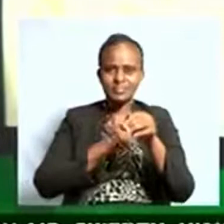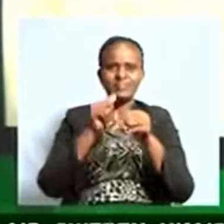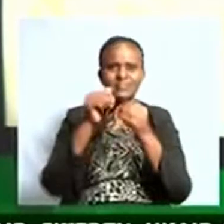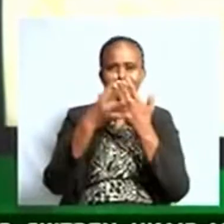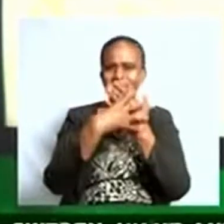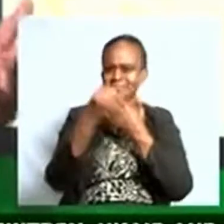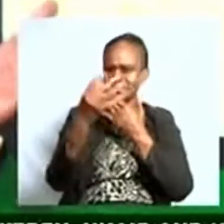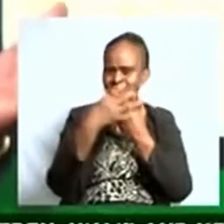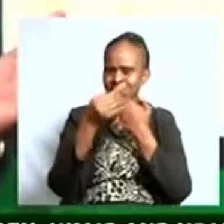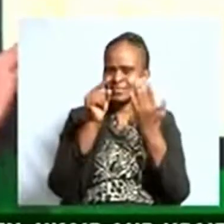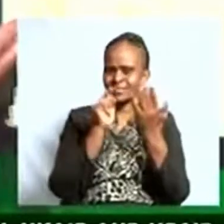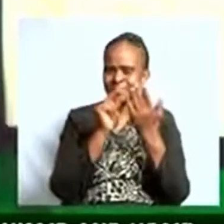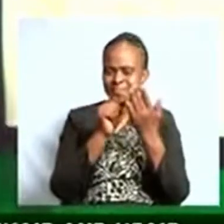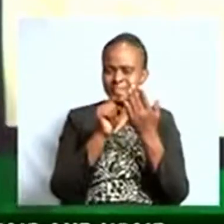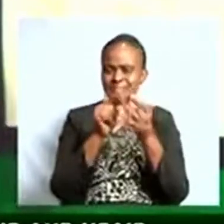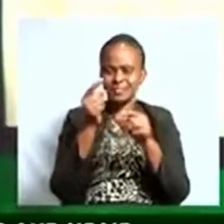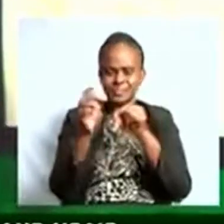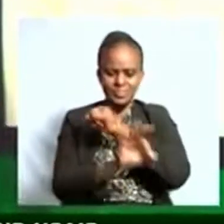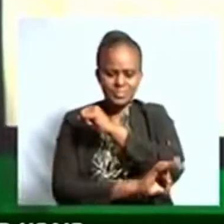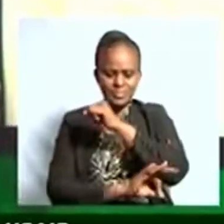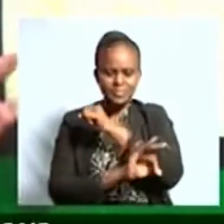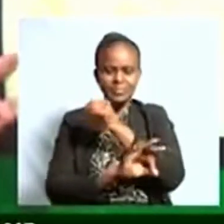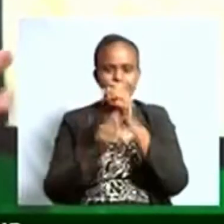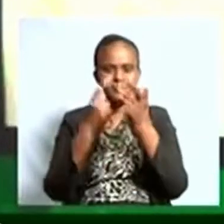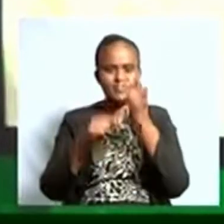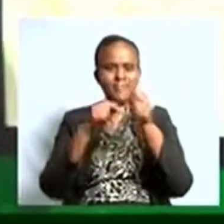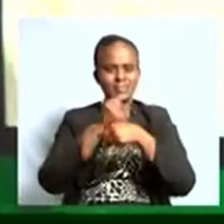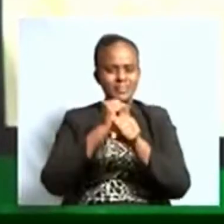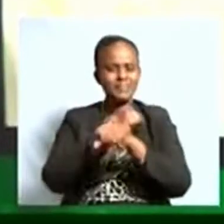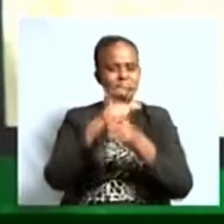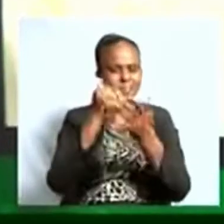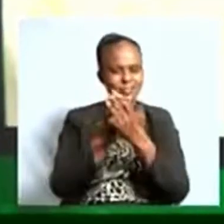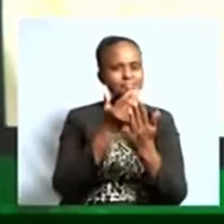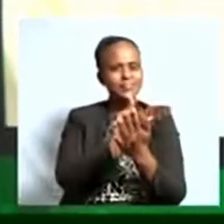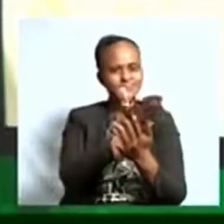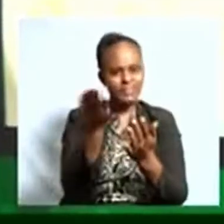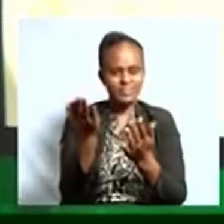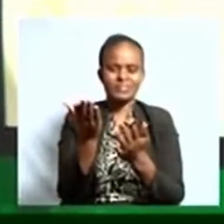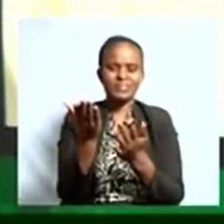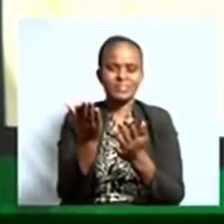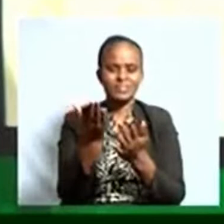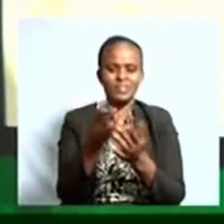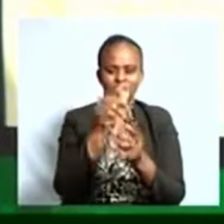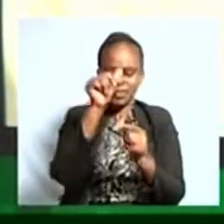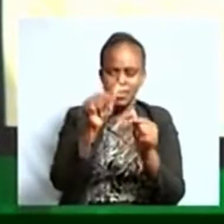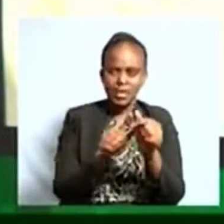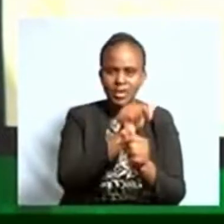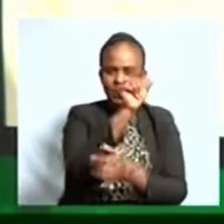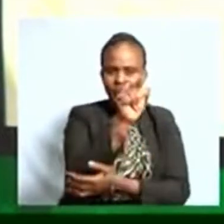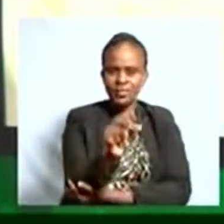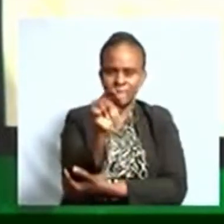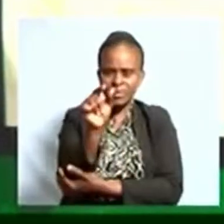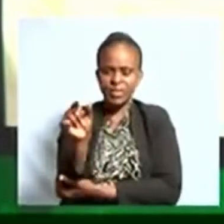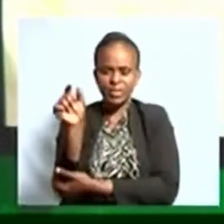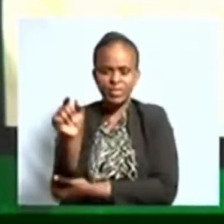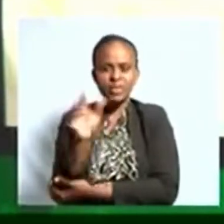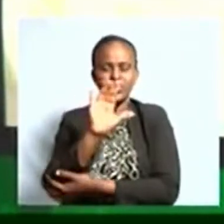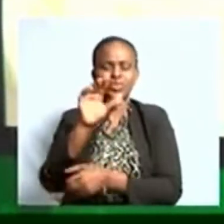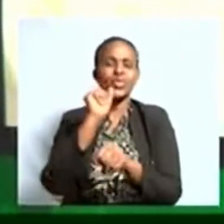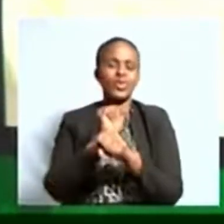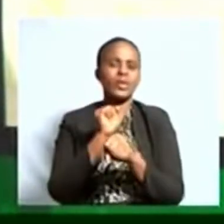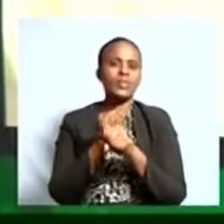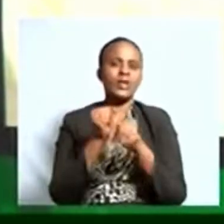inspiration from the foundation that was laid by almost all of them. Each one of them played their role,